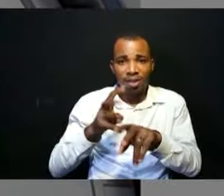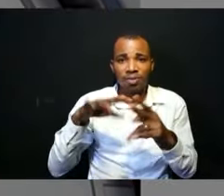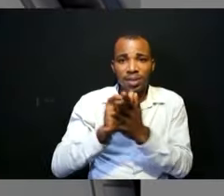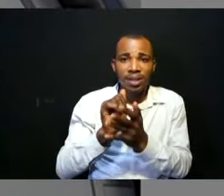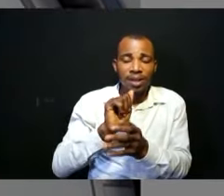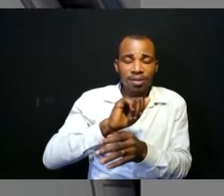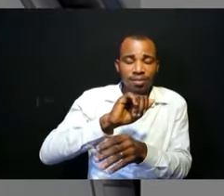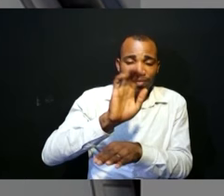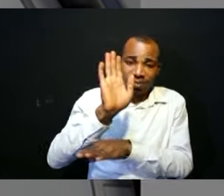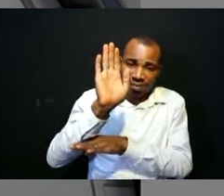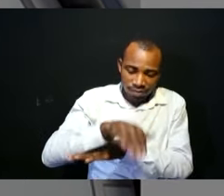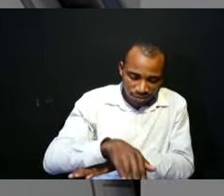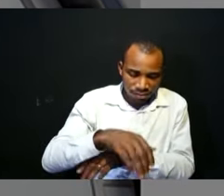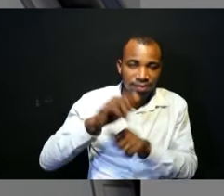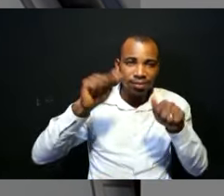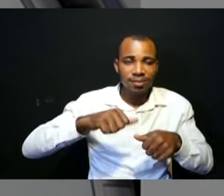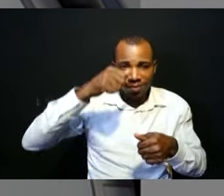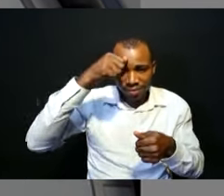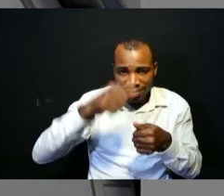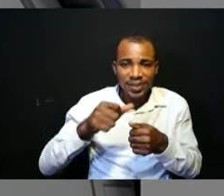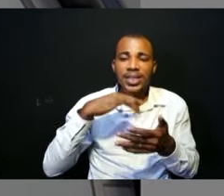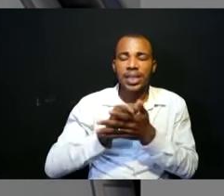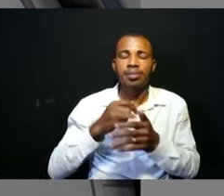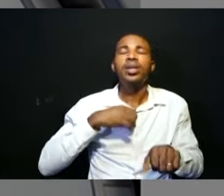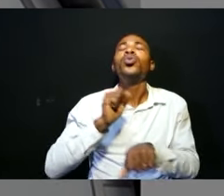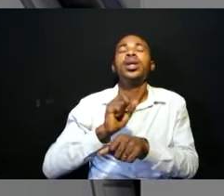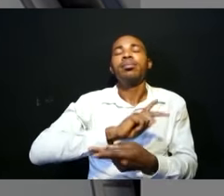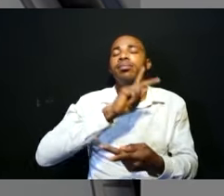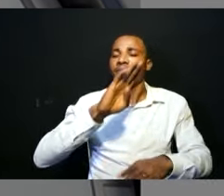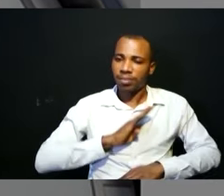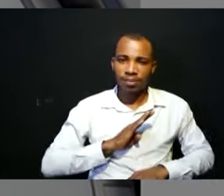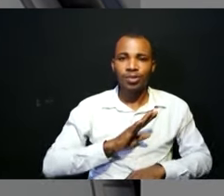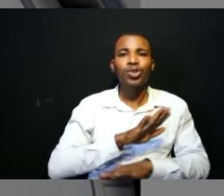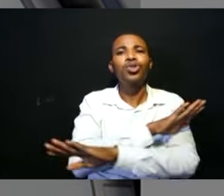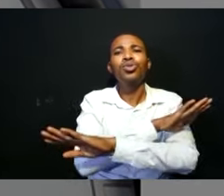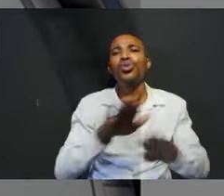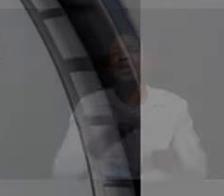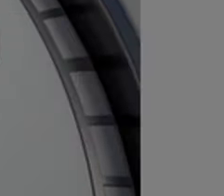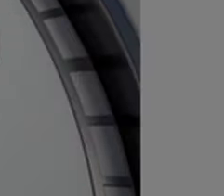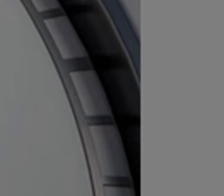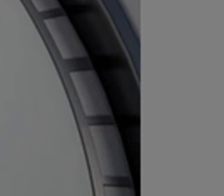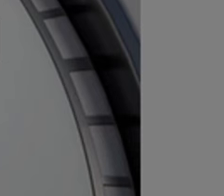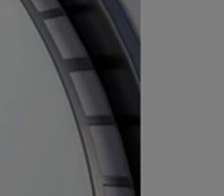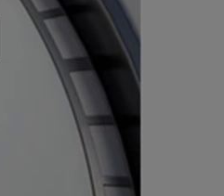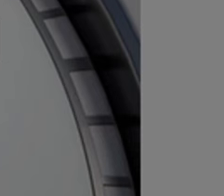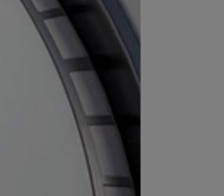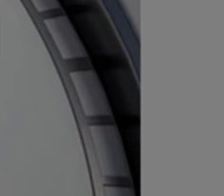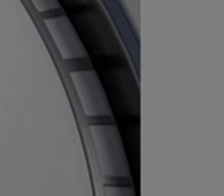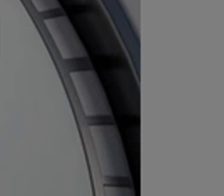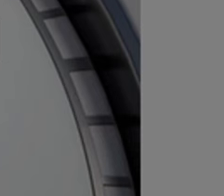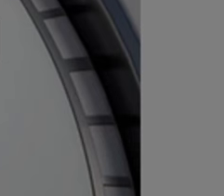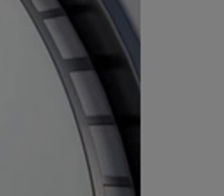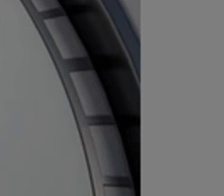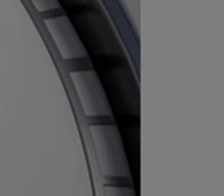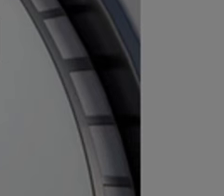Be careful of delays and procrastination. It could make